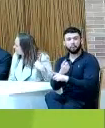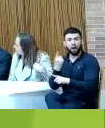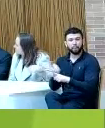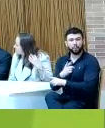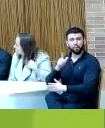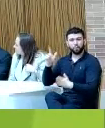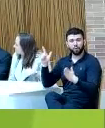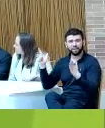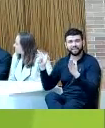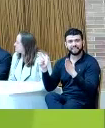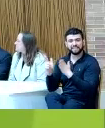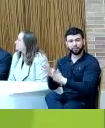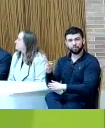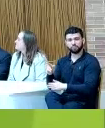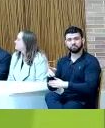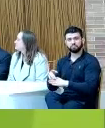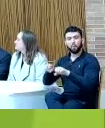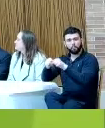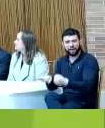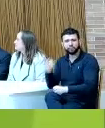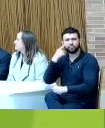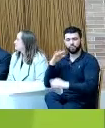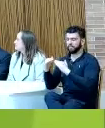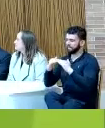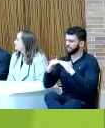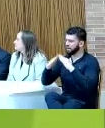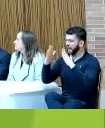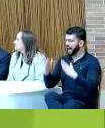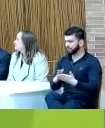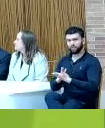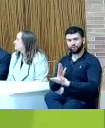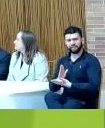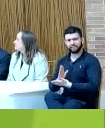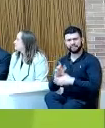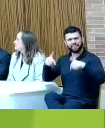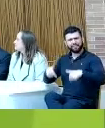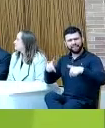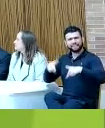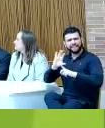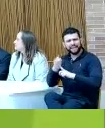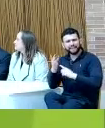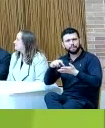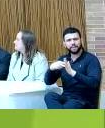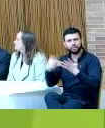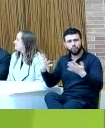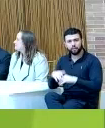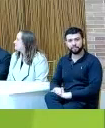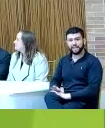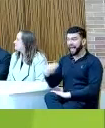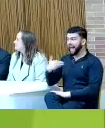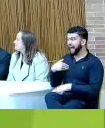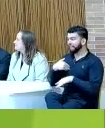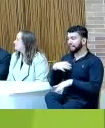exercise of her housing rights which in this case happens to be the right to have disabling conditions to be